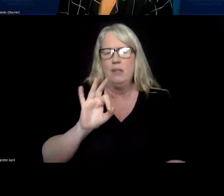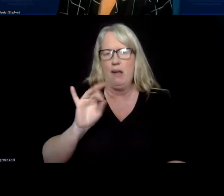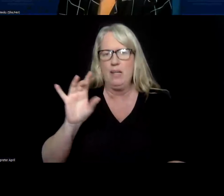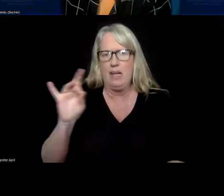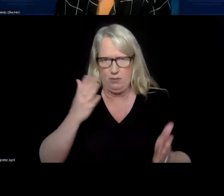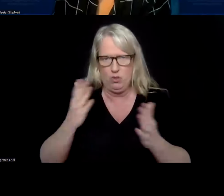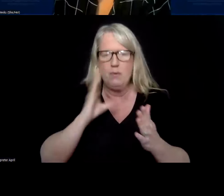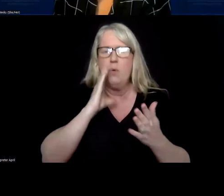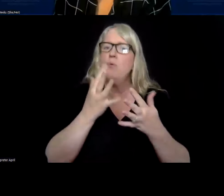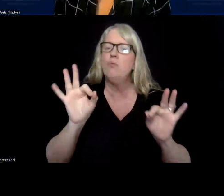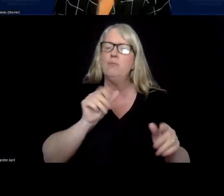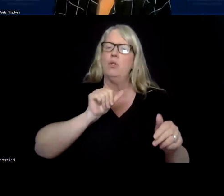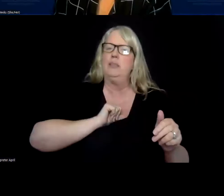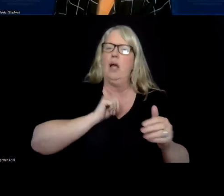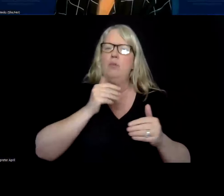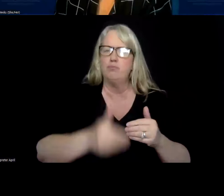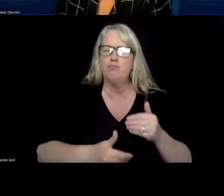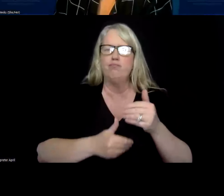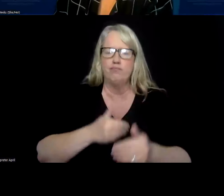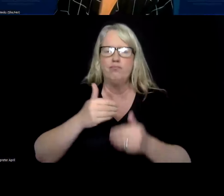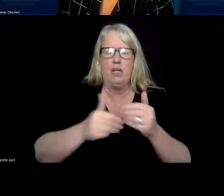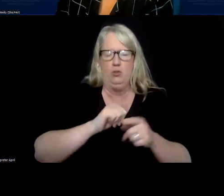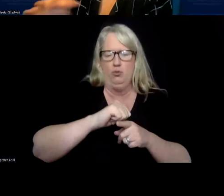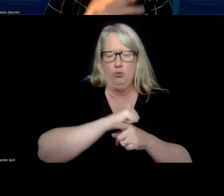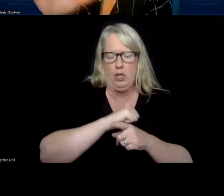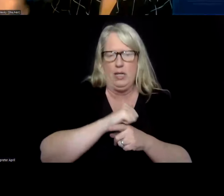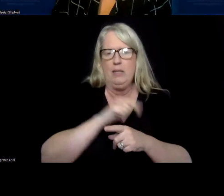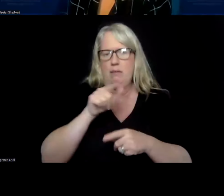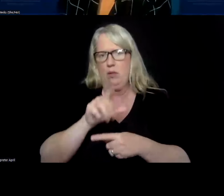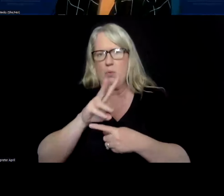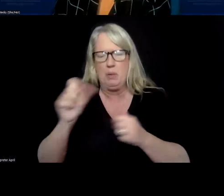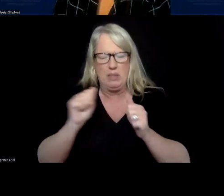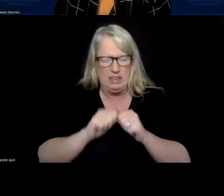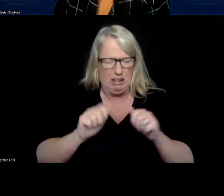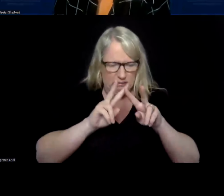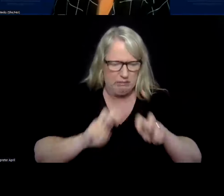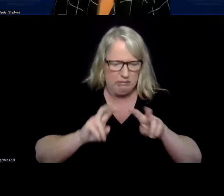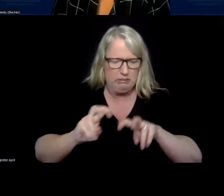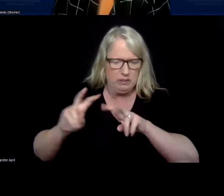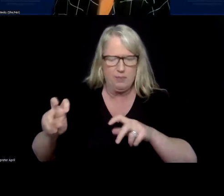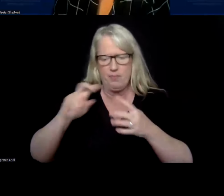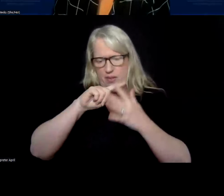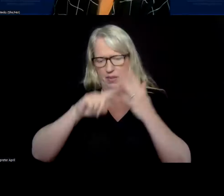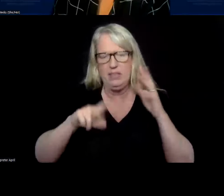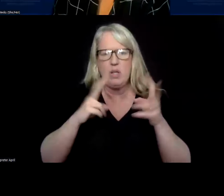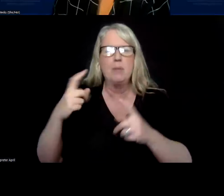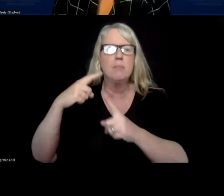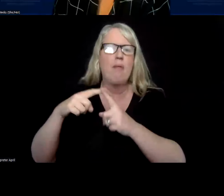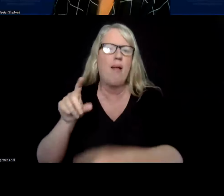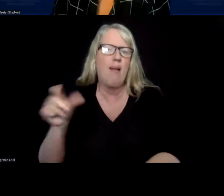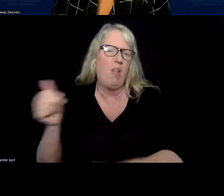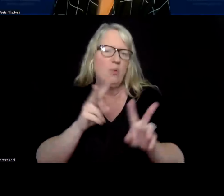free self-paced training on the site that can help you dig into all of these topics and more. Next slide.